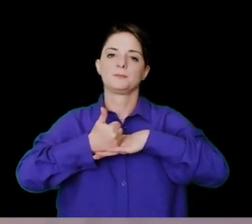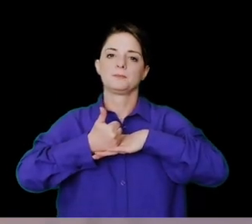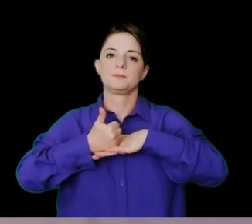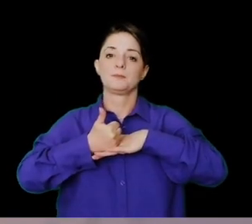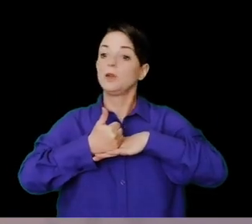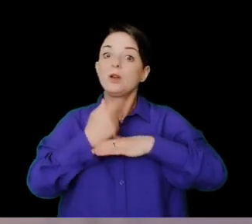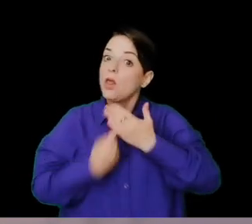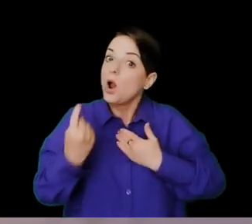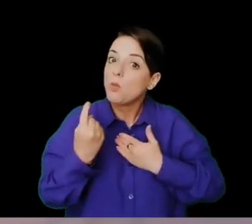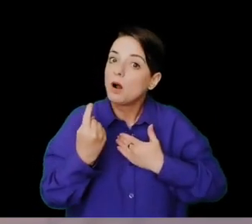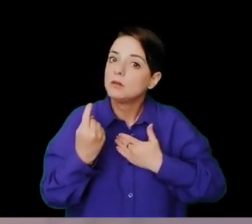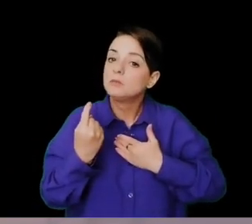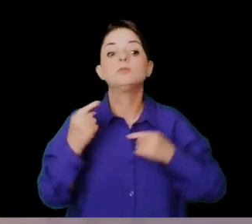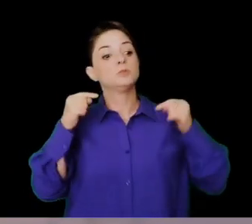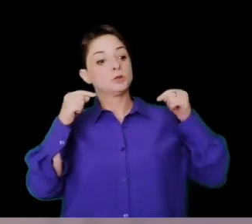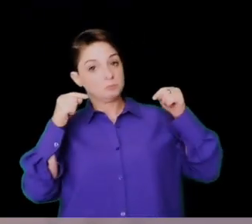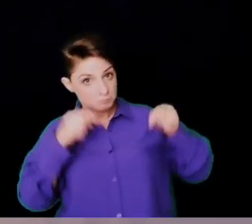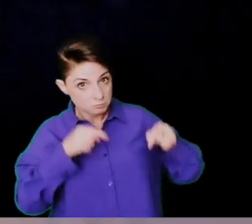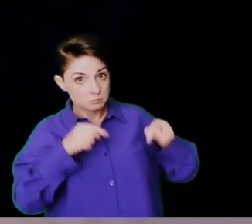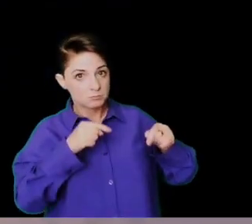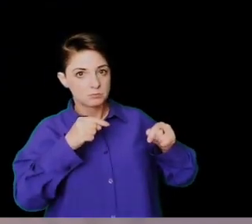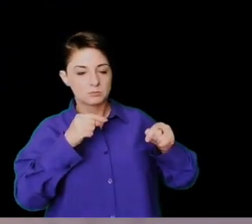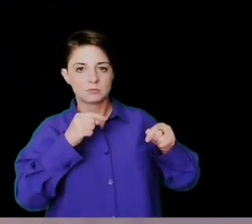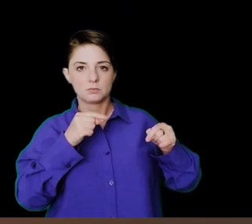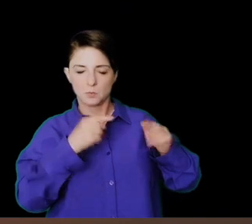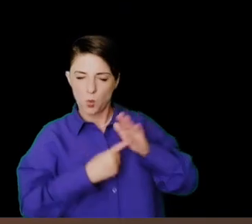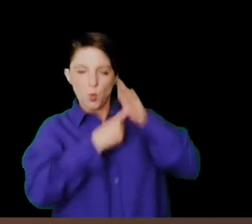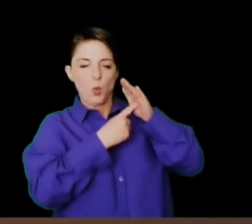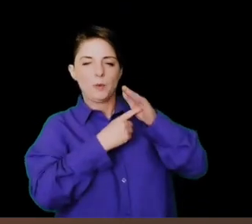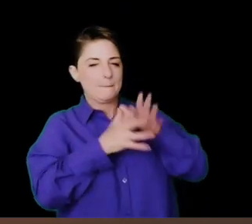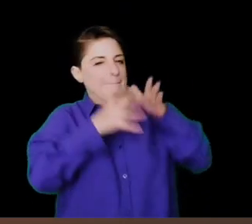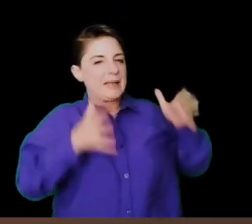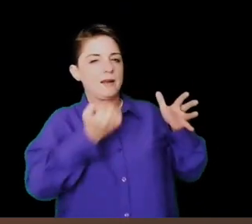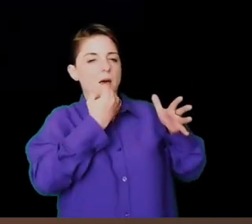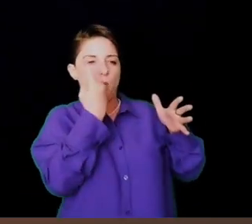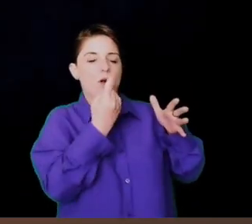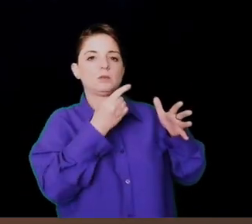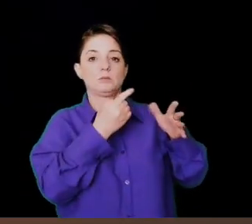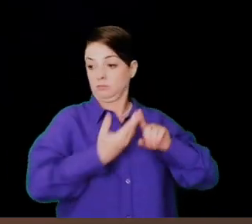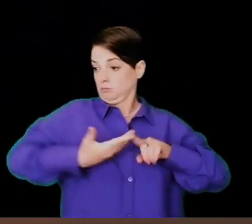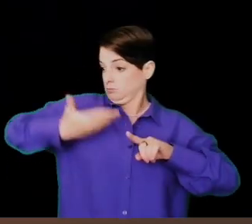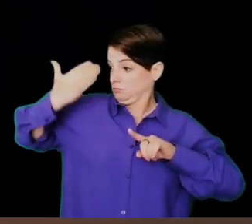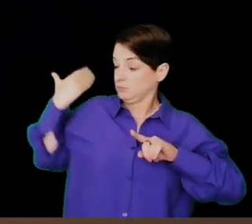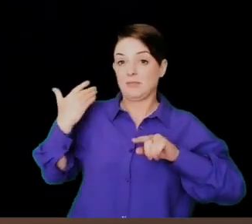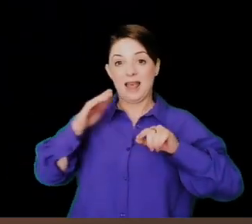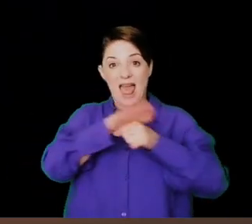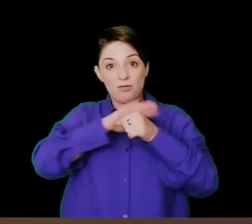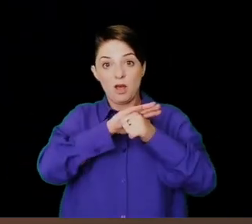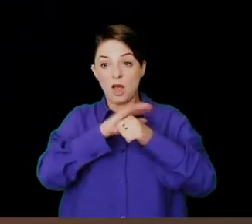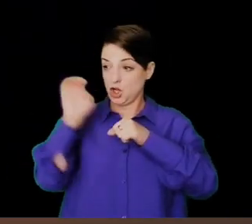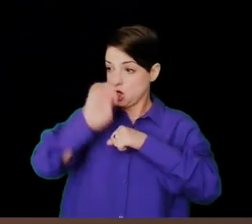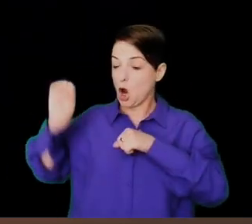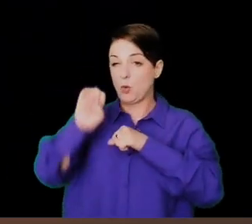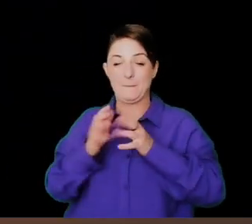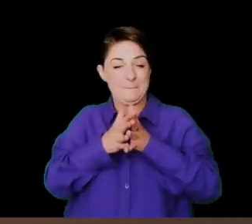Foundation. It is not the only one, but this is the one that's the make or break. This is was the biggest